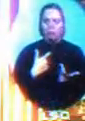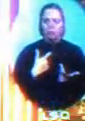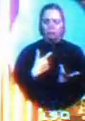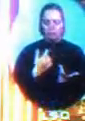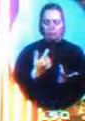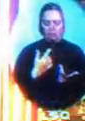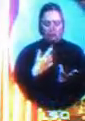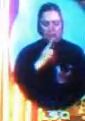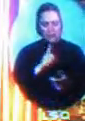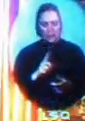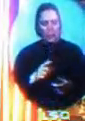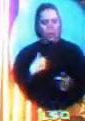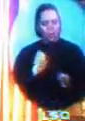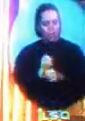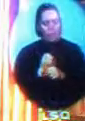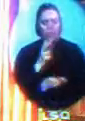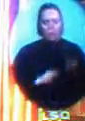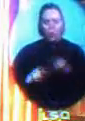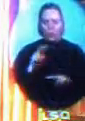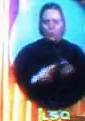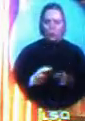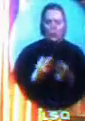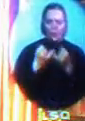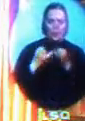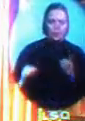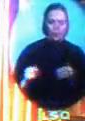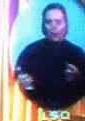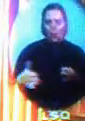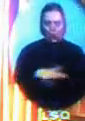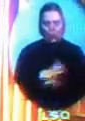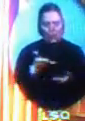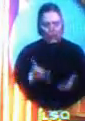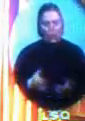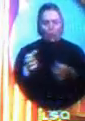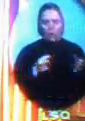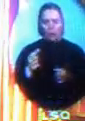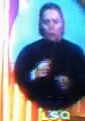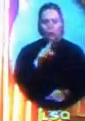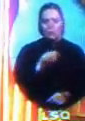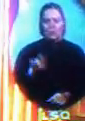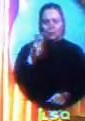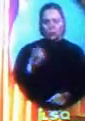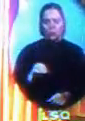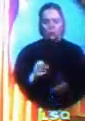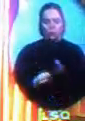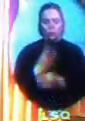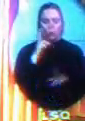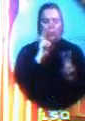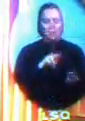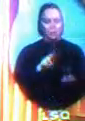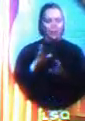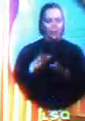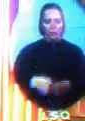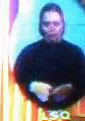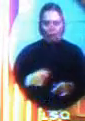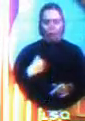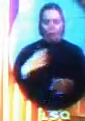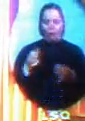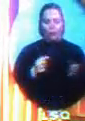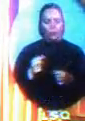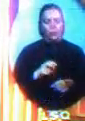thorough independent review. We are in the process of hiring 170 new inspectors. We have invested an additional